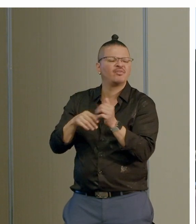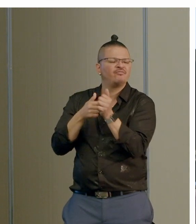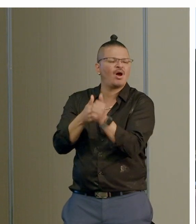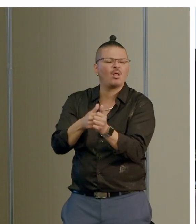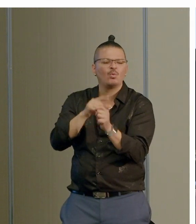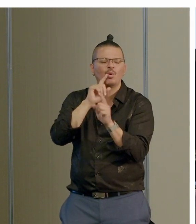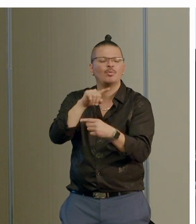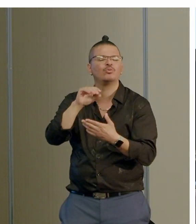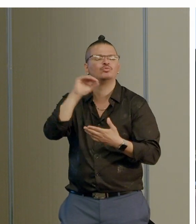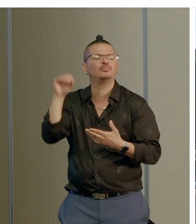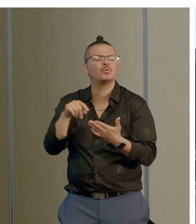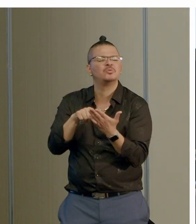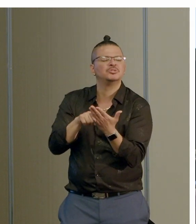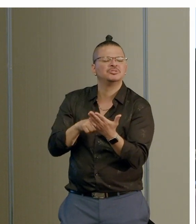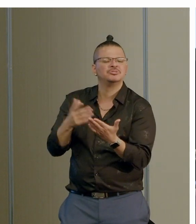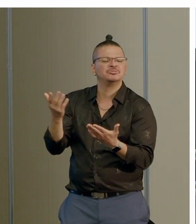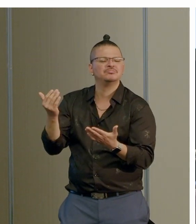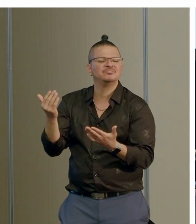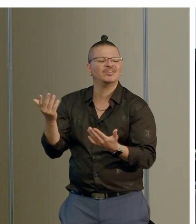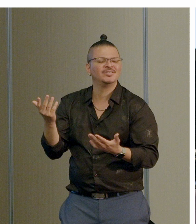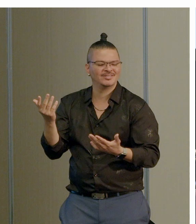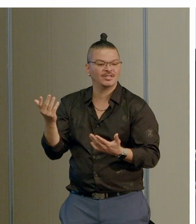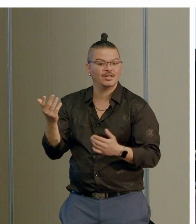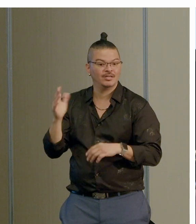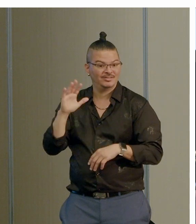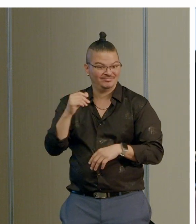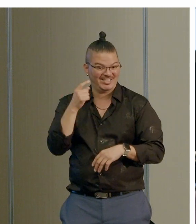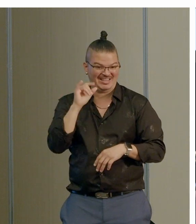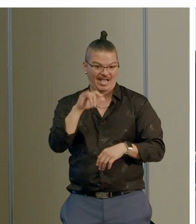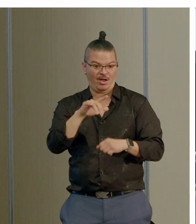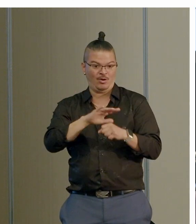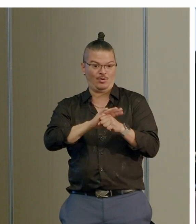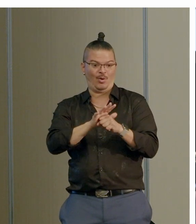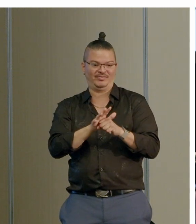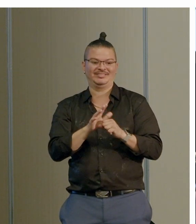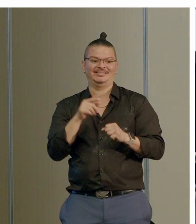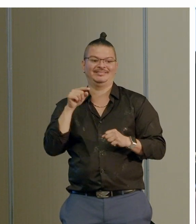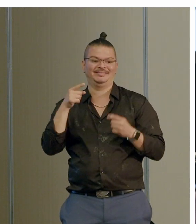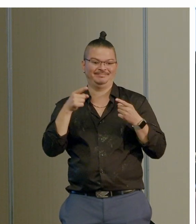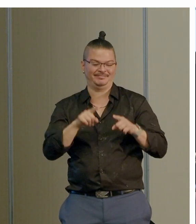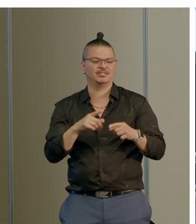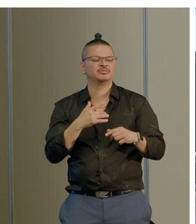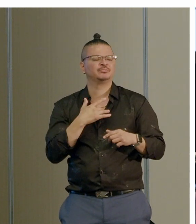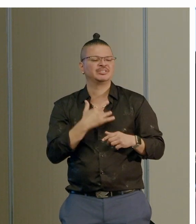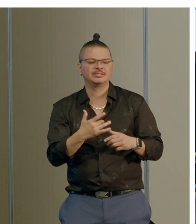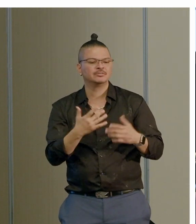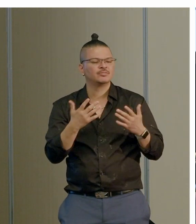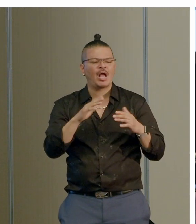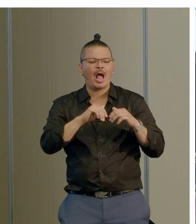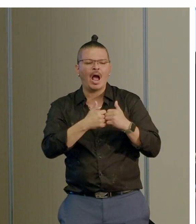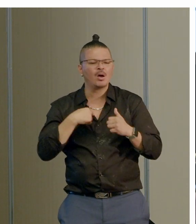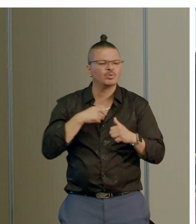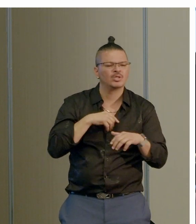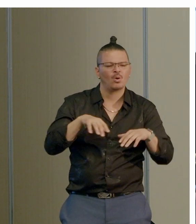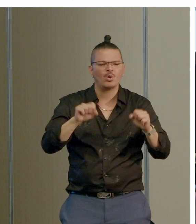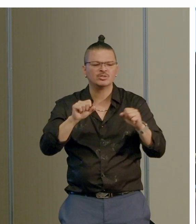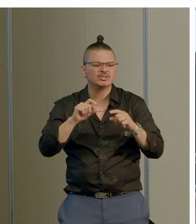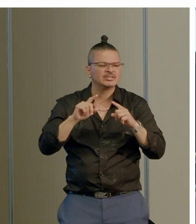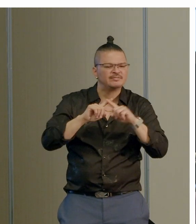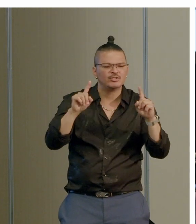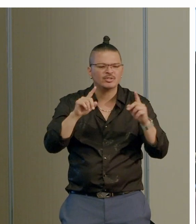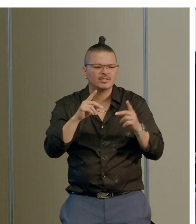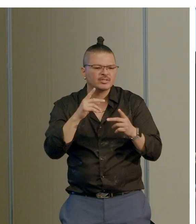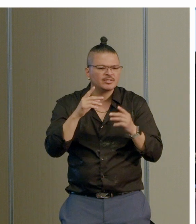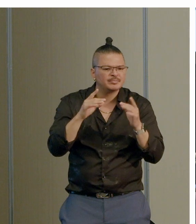of the pandemic being a breeding ground for, hey, how do we conduct meetings differently? How do we do these hybrid environments? You had a lot